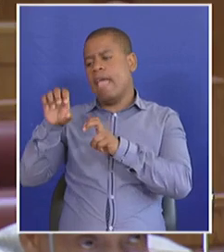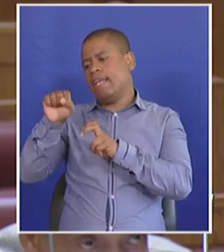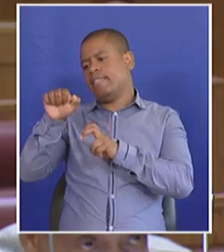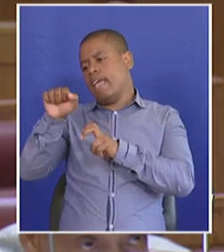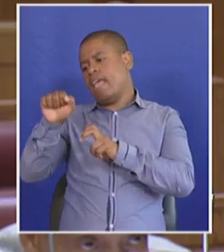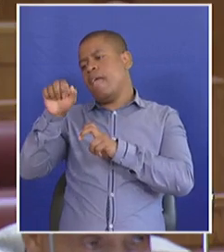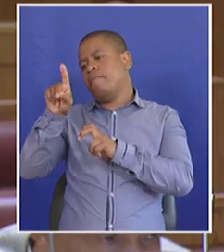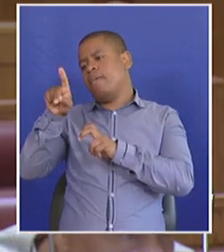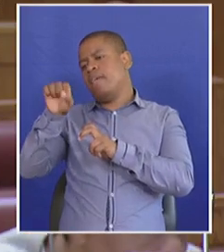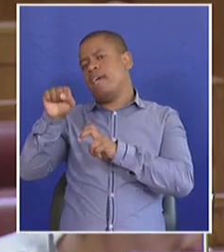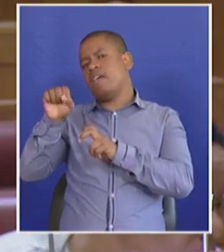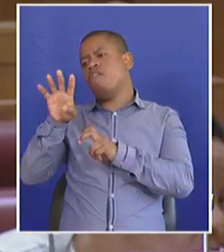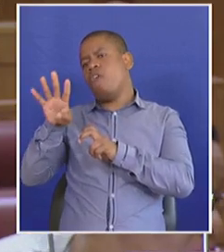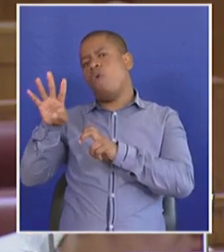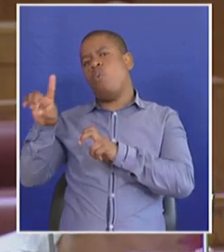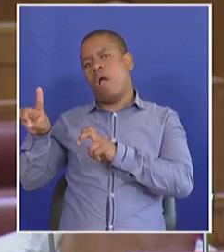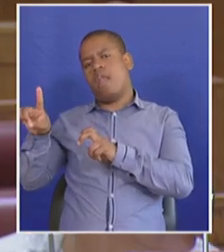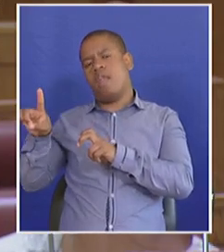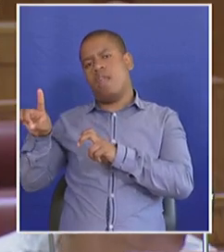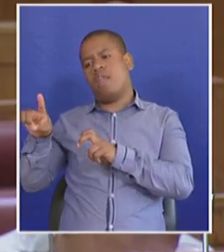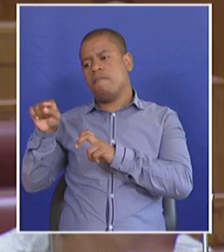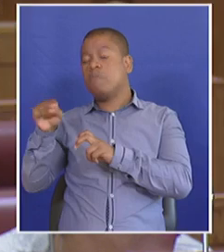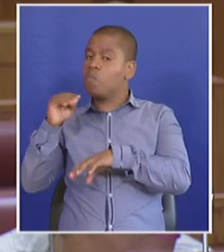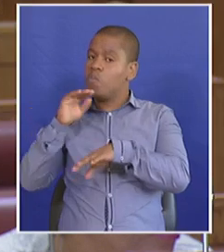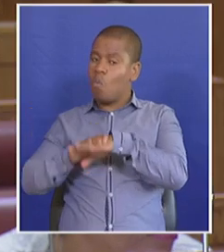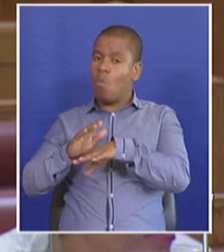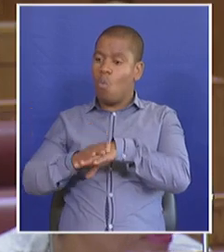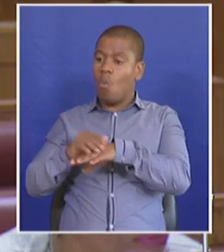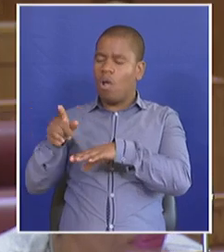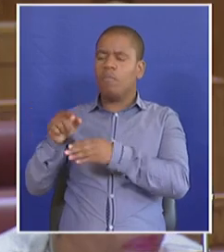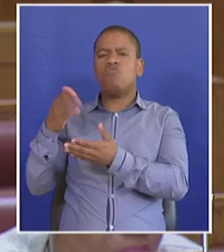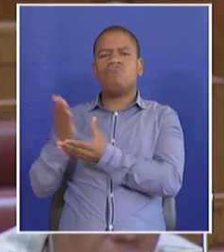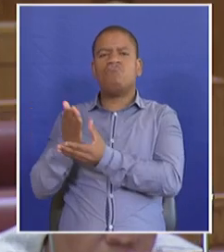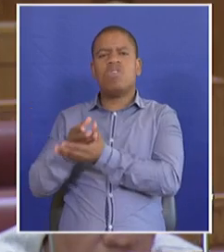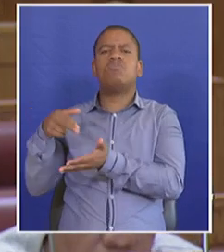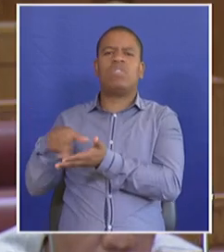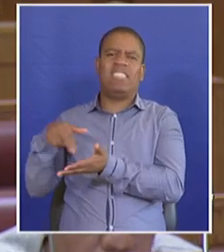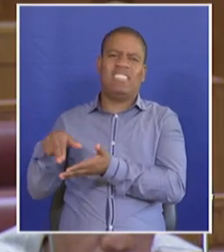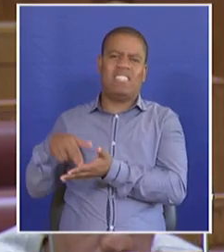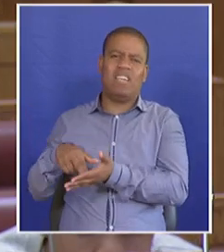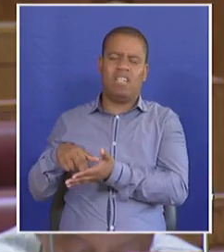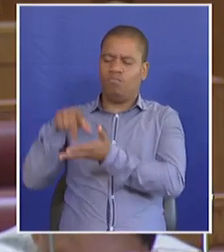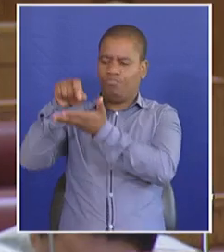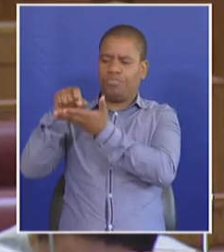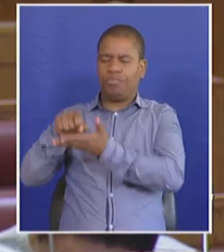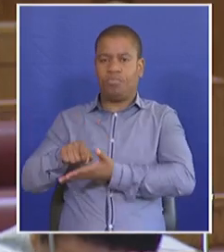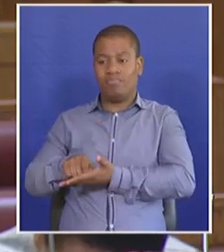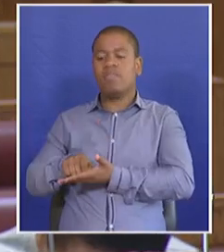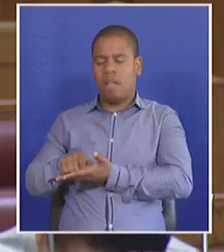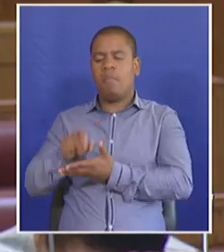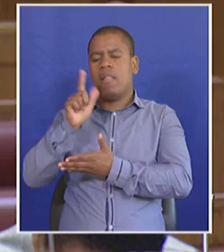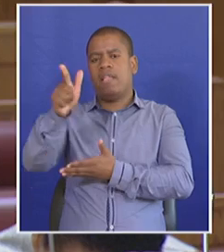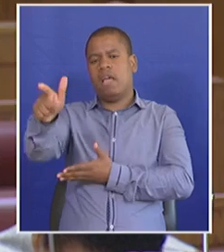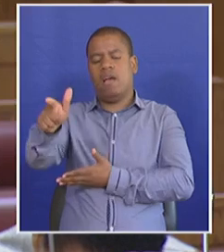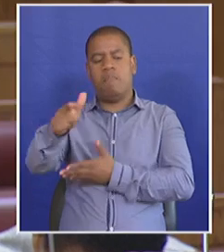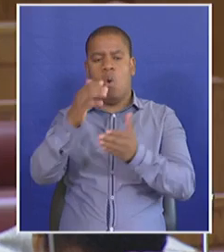the information recorded in the SAPS 441 register is captured on the CAS or when the